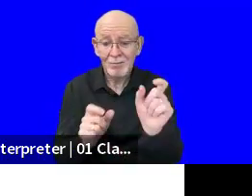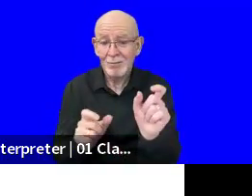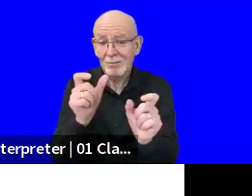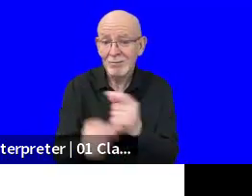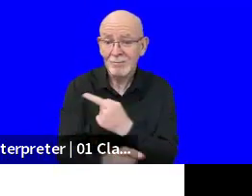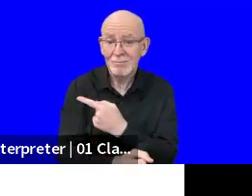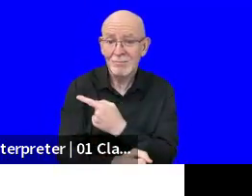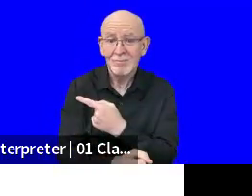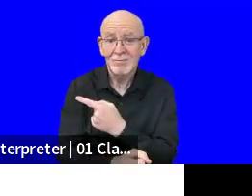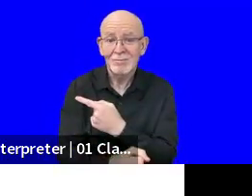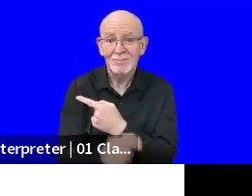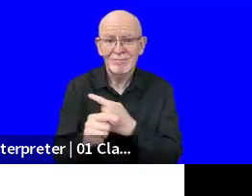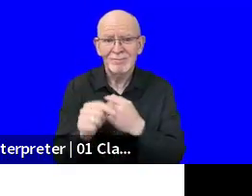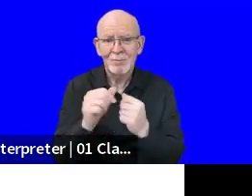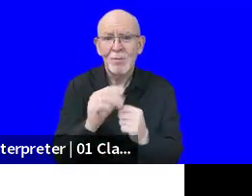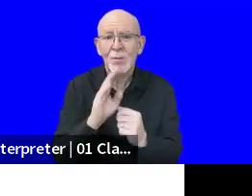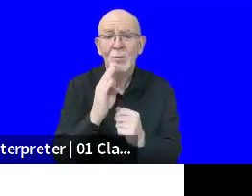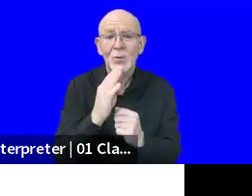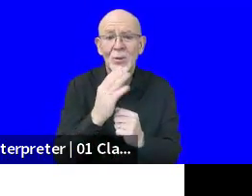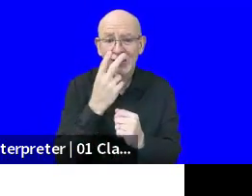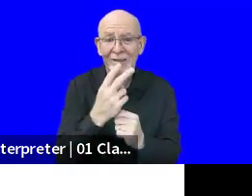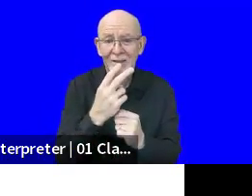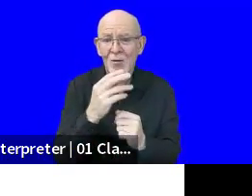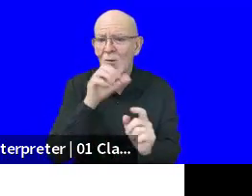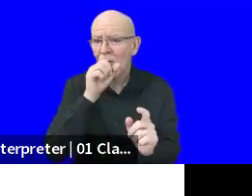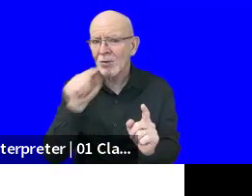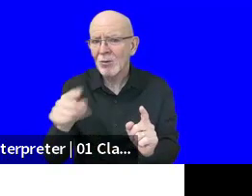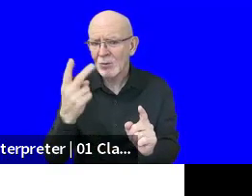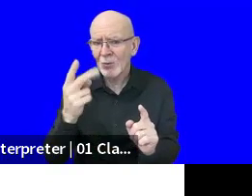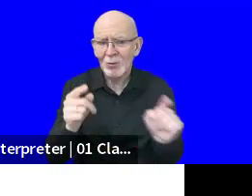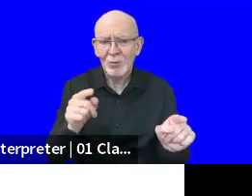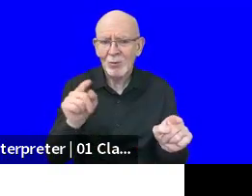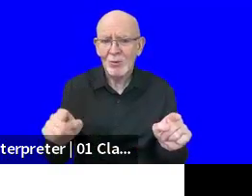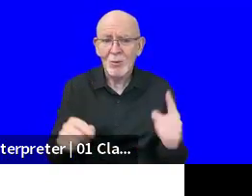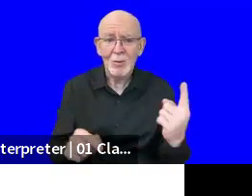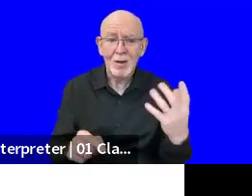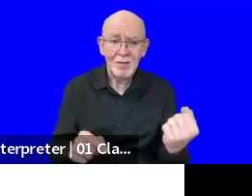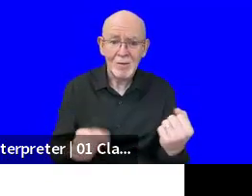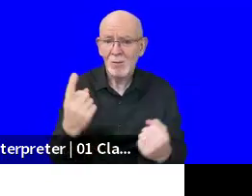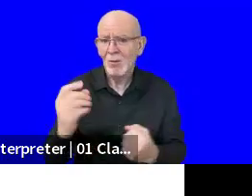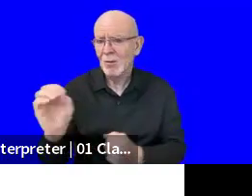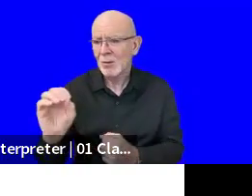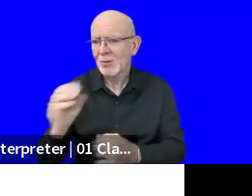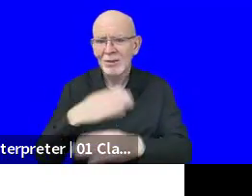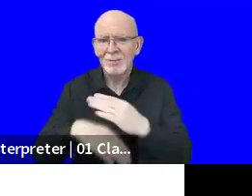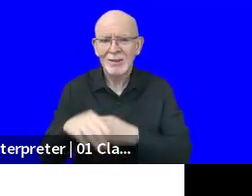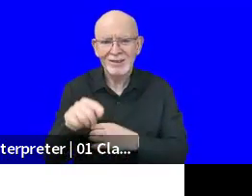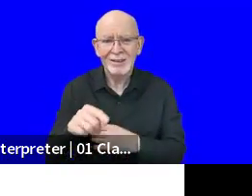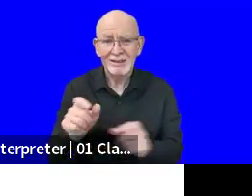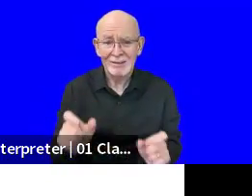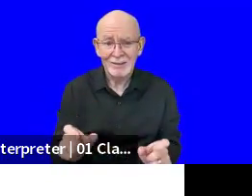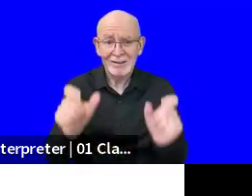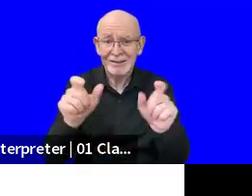The bars are the same height because they have the same income, but they don't have the same standard of living because the household with the member